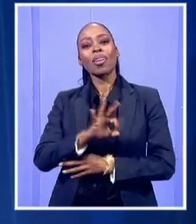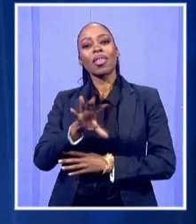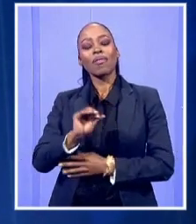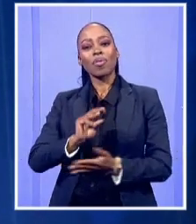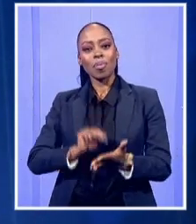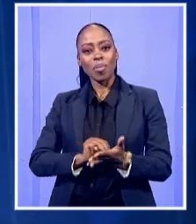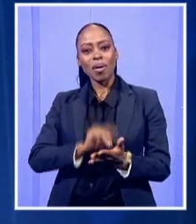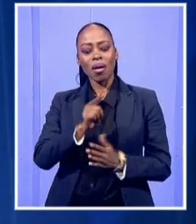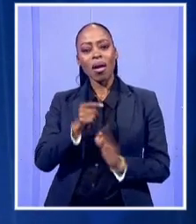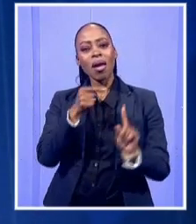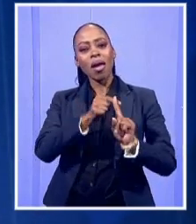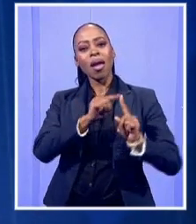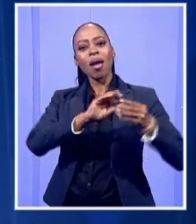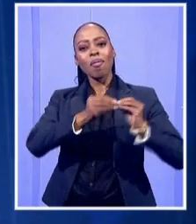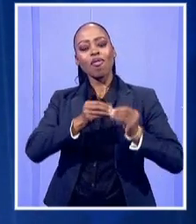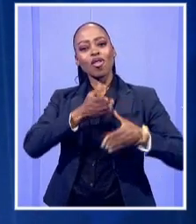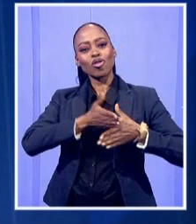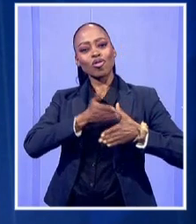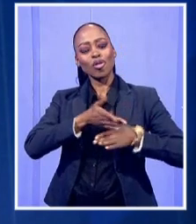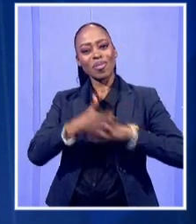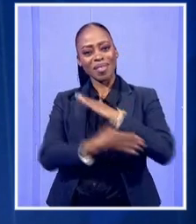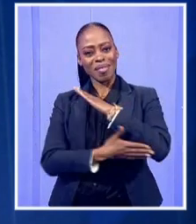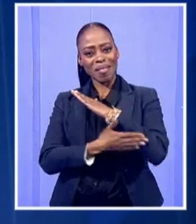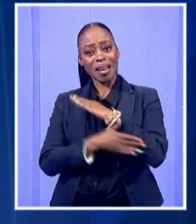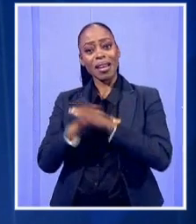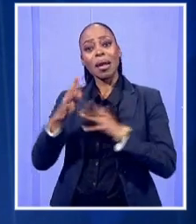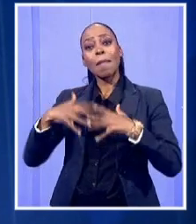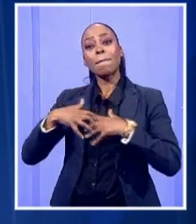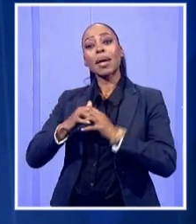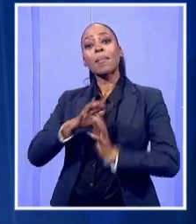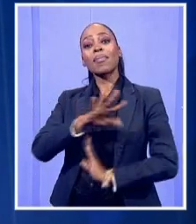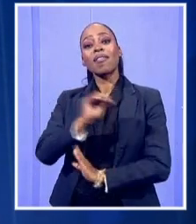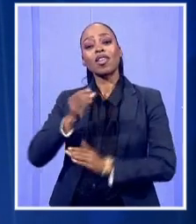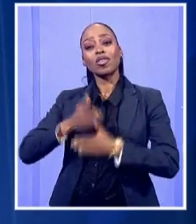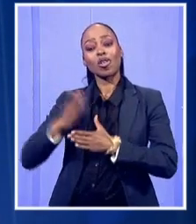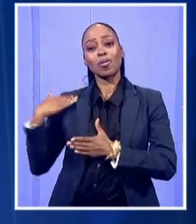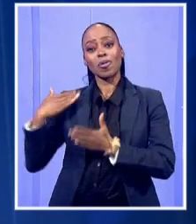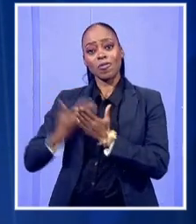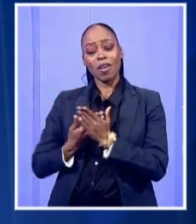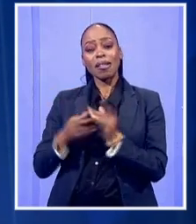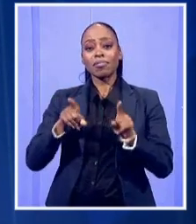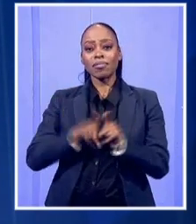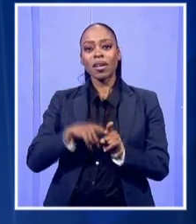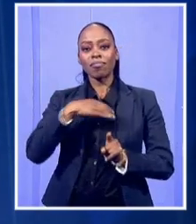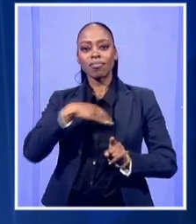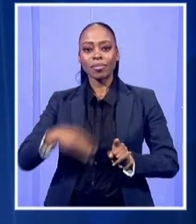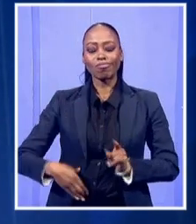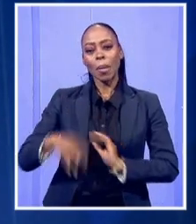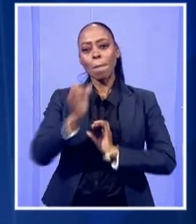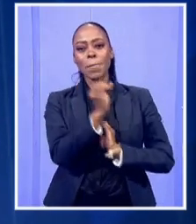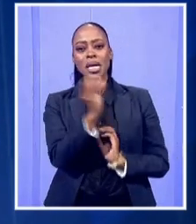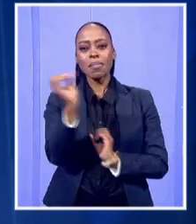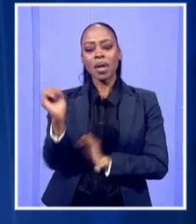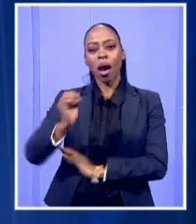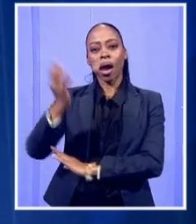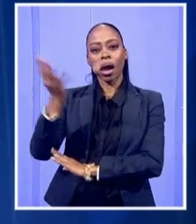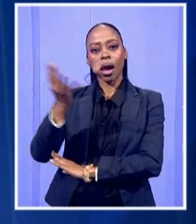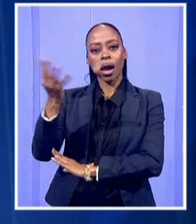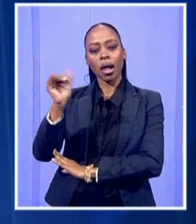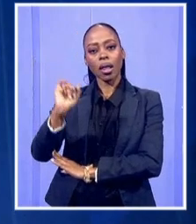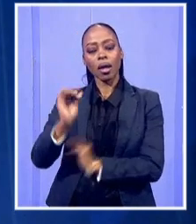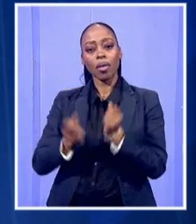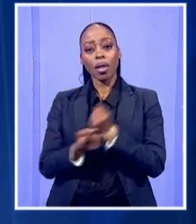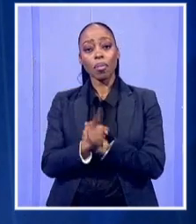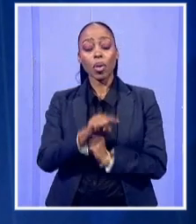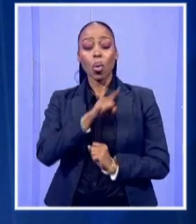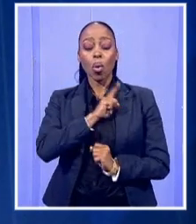to create jobs in the country, already having created 500 jobs. And the president wrapping up his address at the launch there by